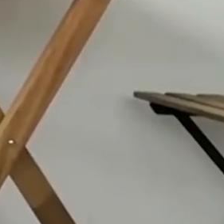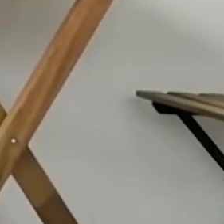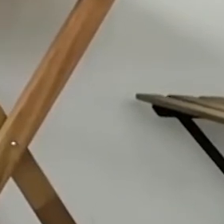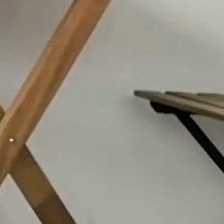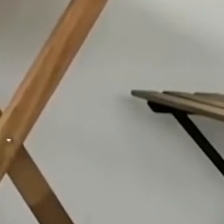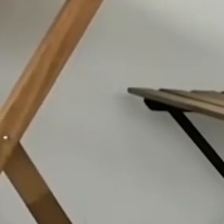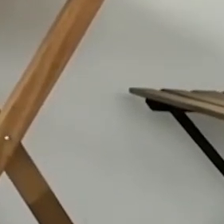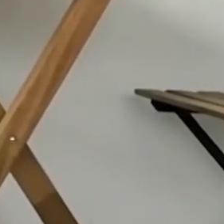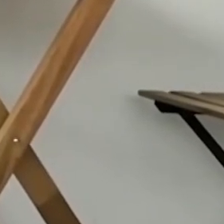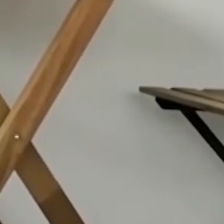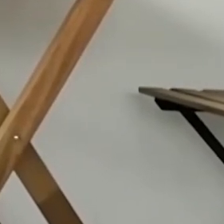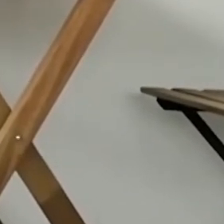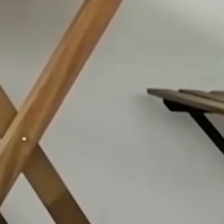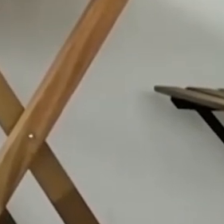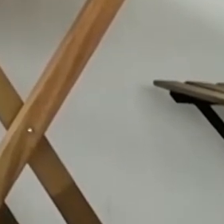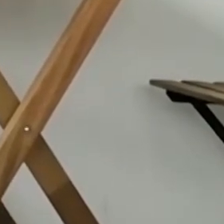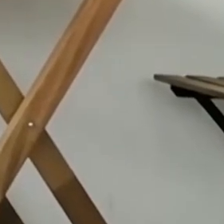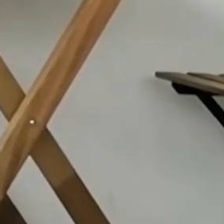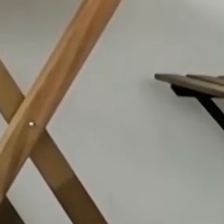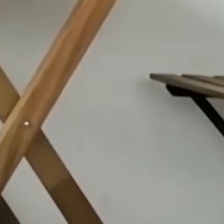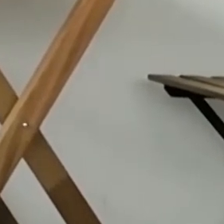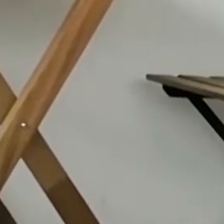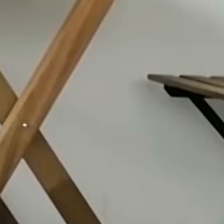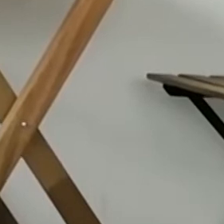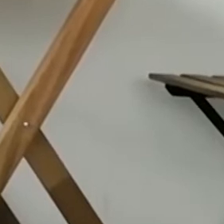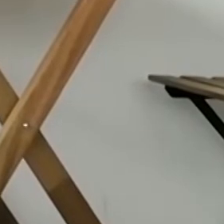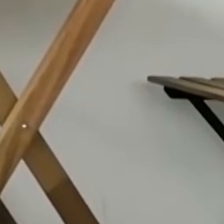Fayez, can you spell river? Yes.